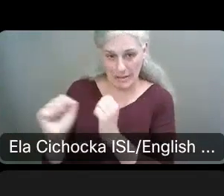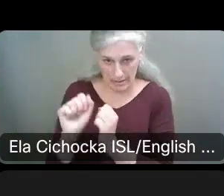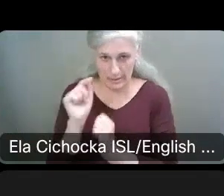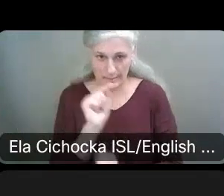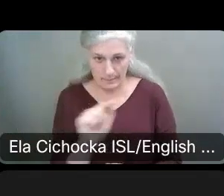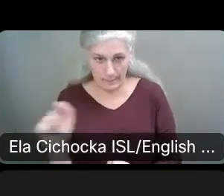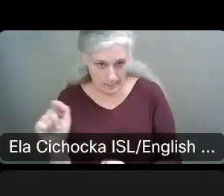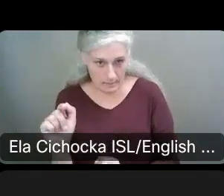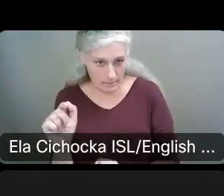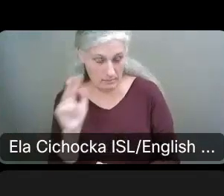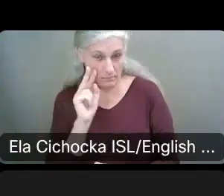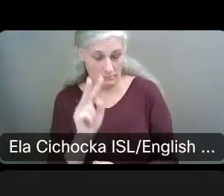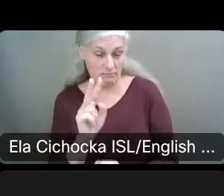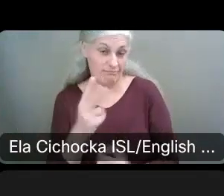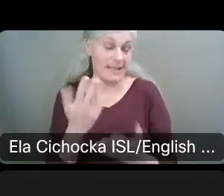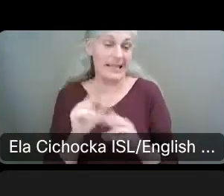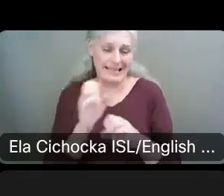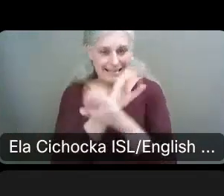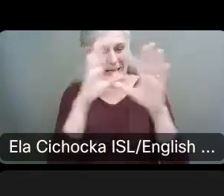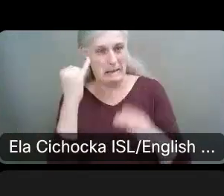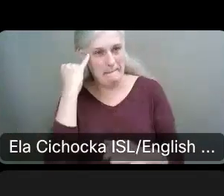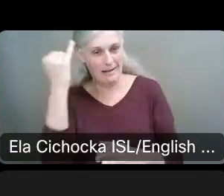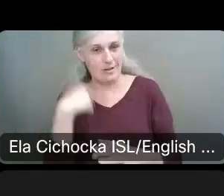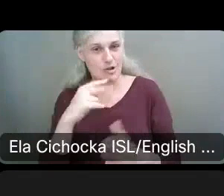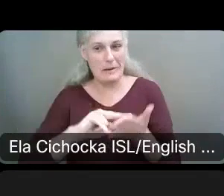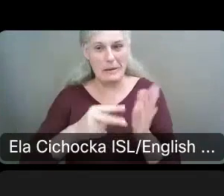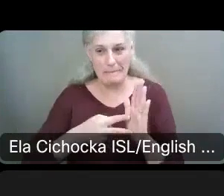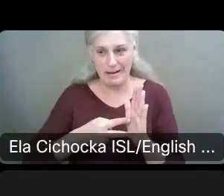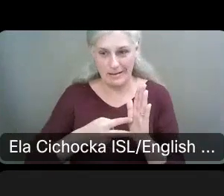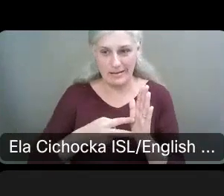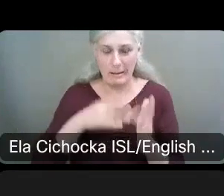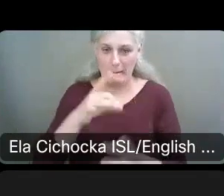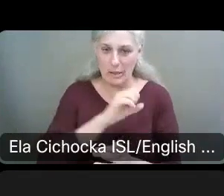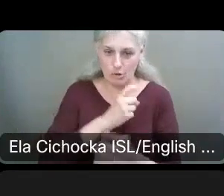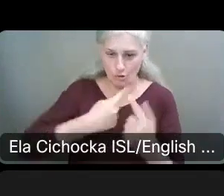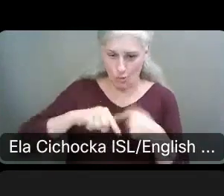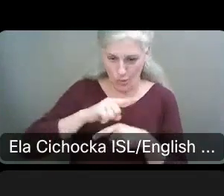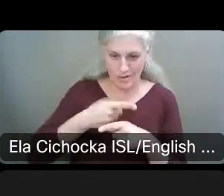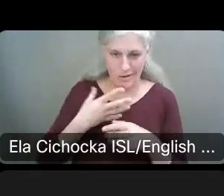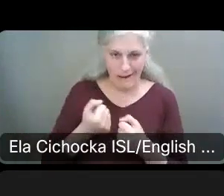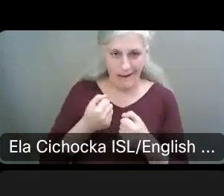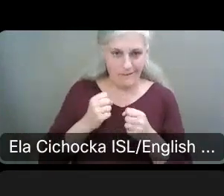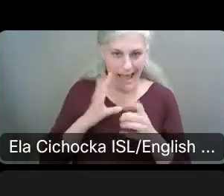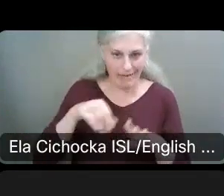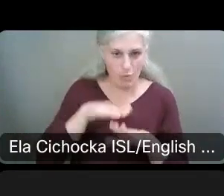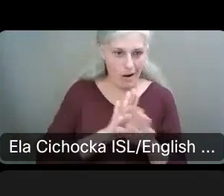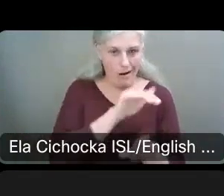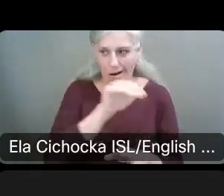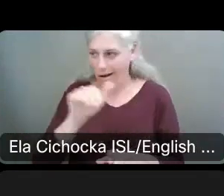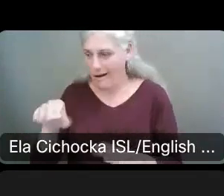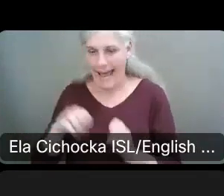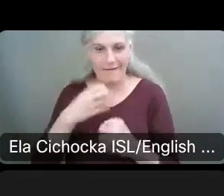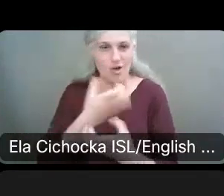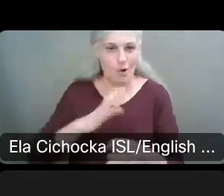this, as you can imagine, in this planned, organized way to make sure that we are getting everywhere in the